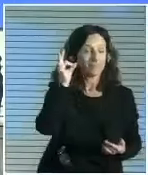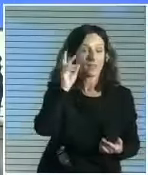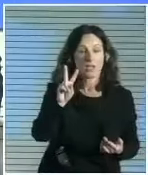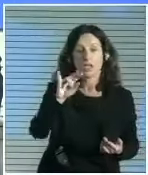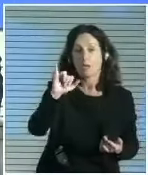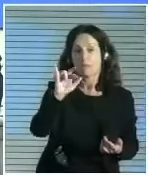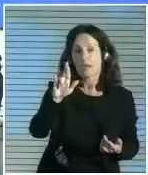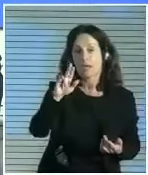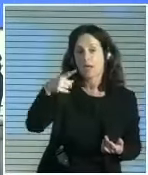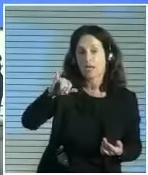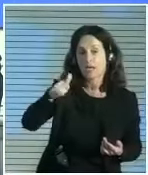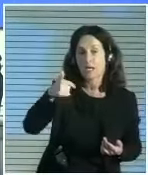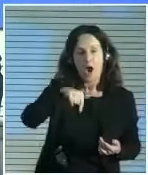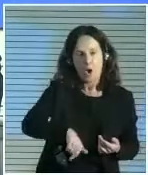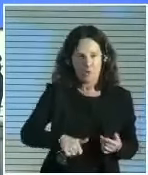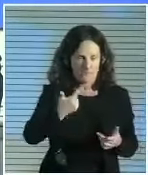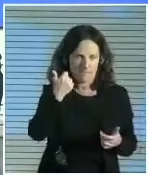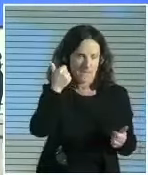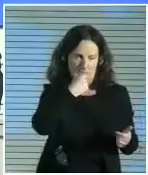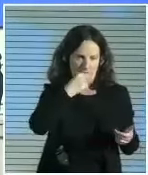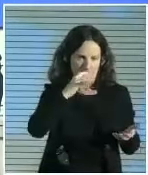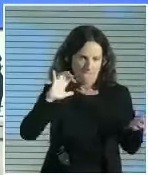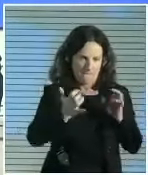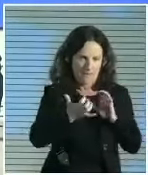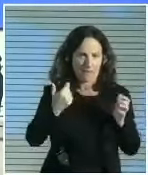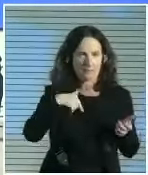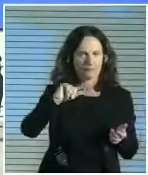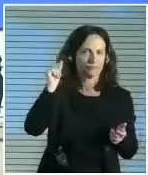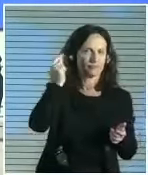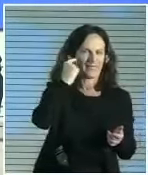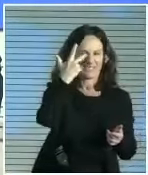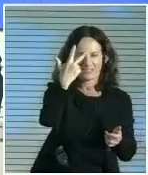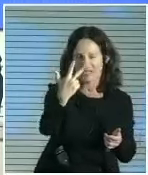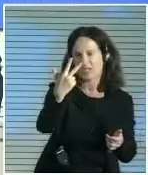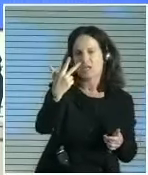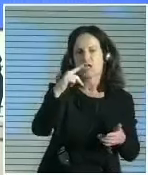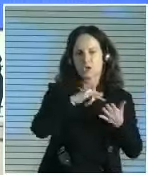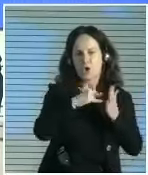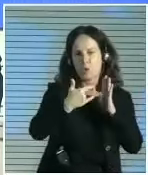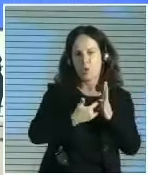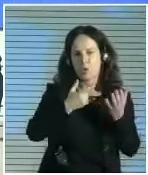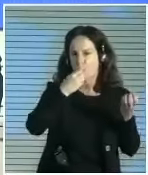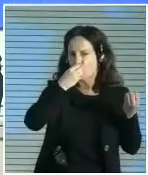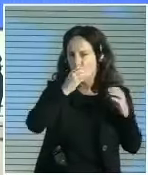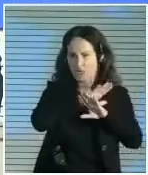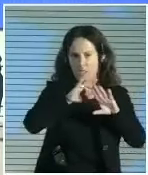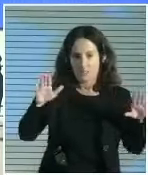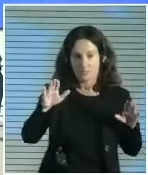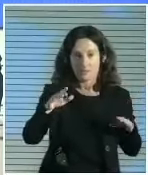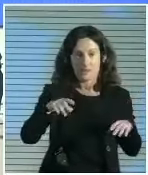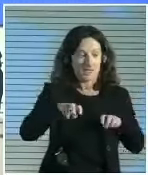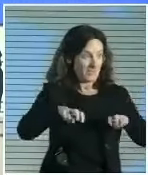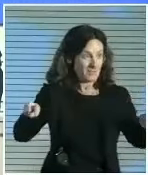concrete solutions, and all of the representatives in this panel are engaged in implementing these solutions. The first one, it